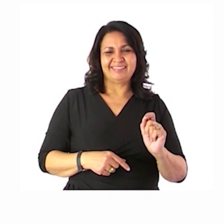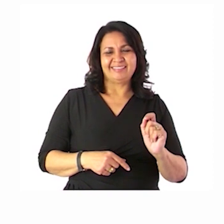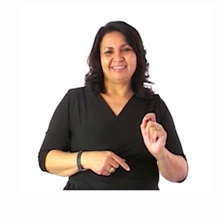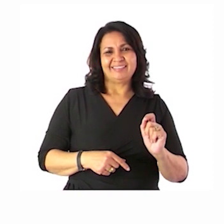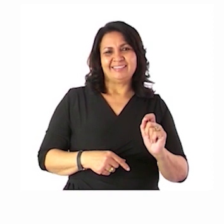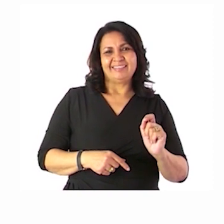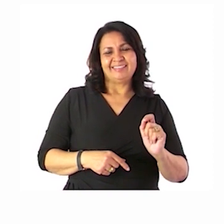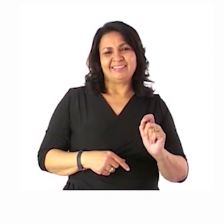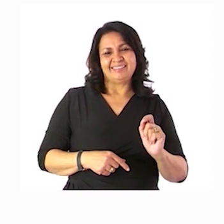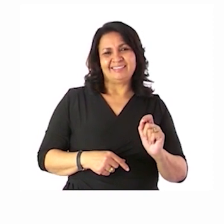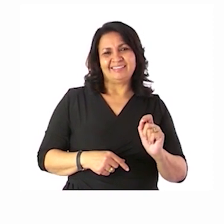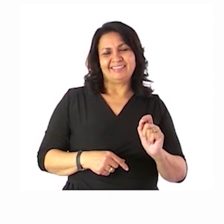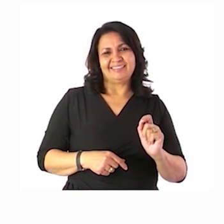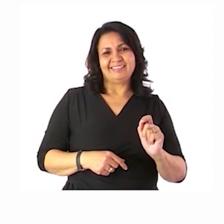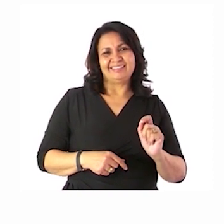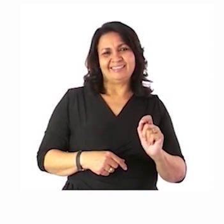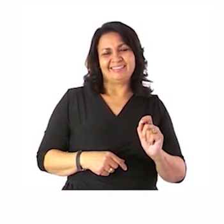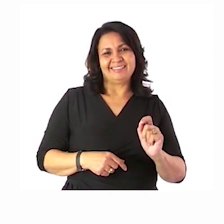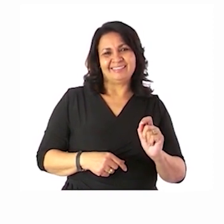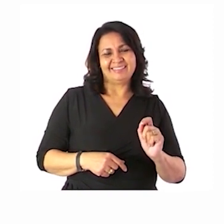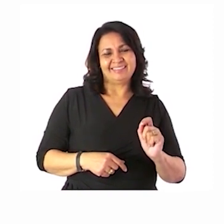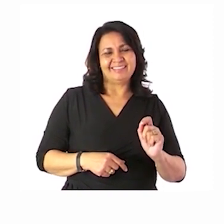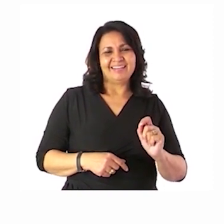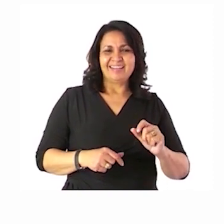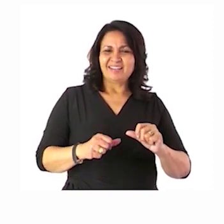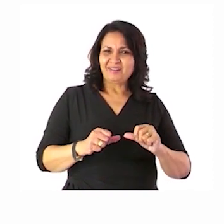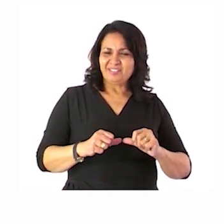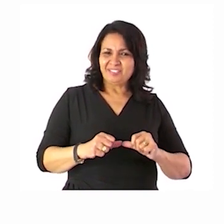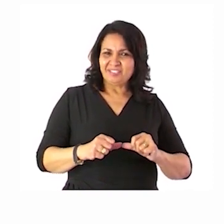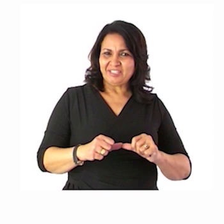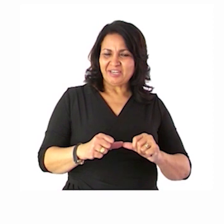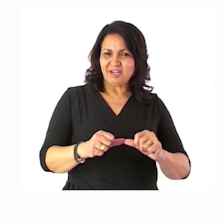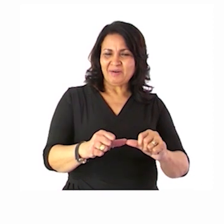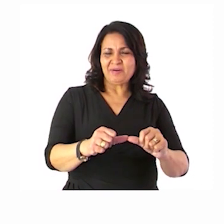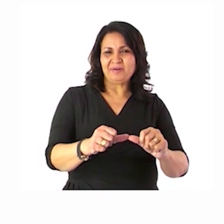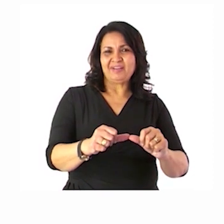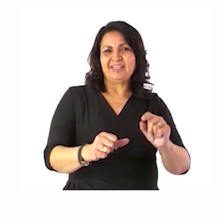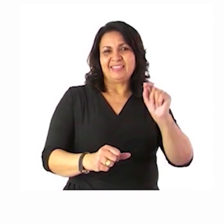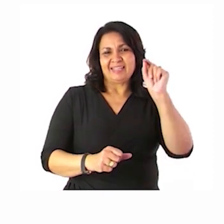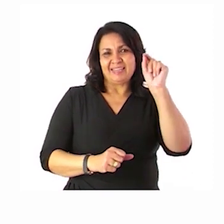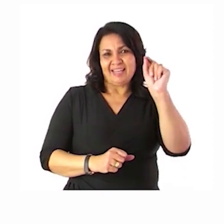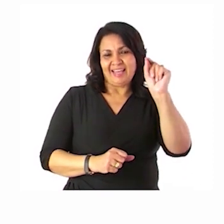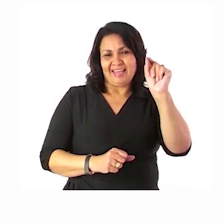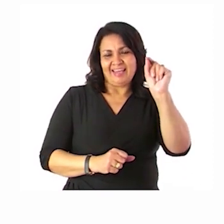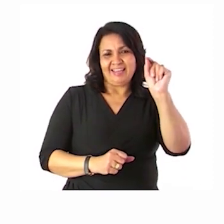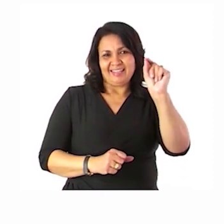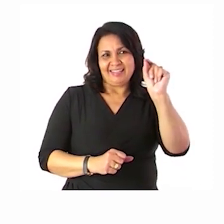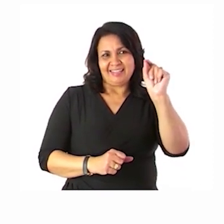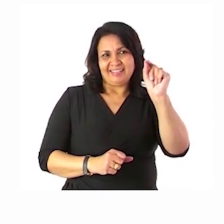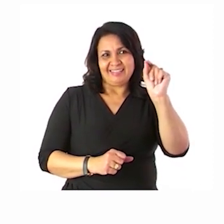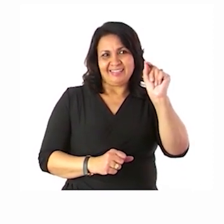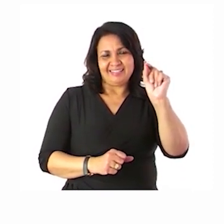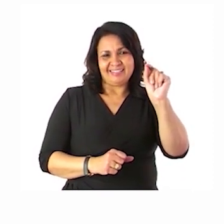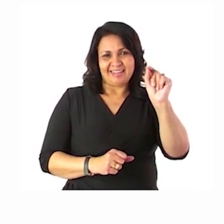fingers, like this, and write the letter. Start at the top, start at the